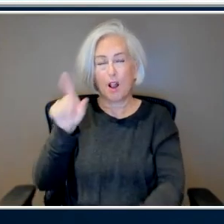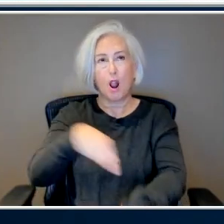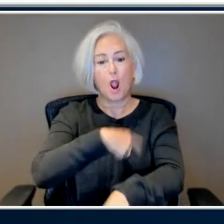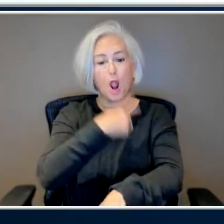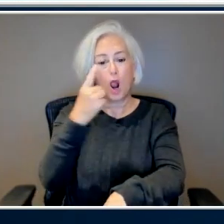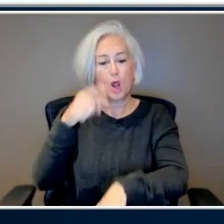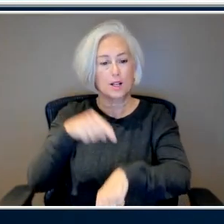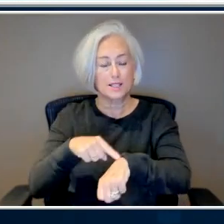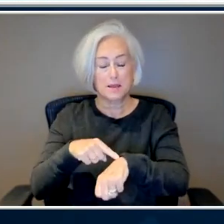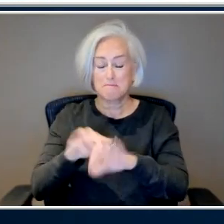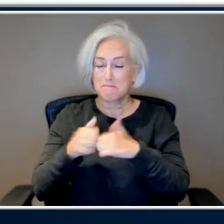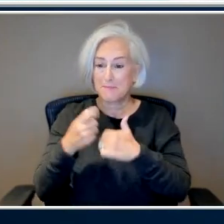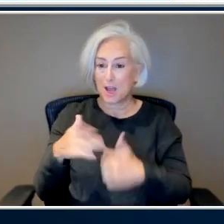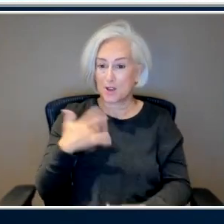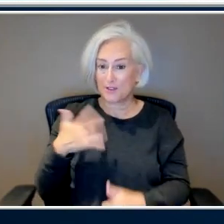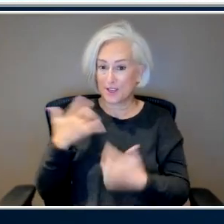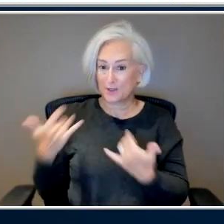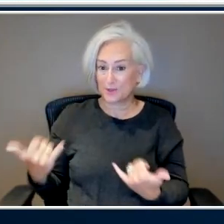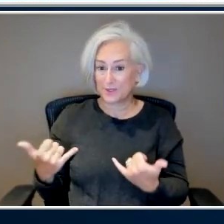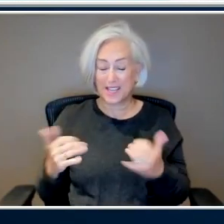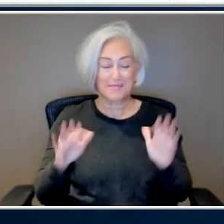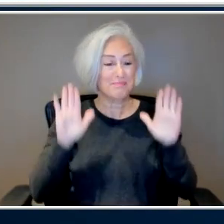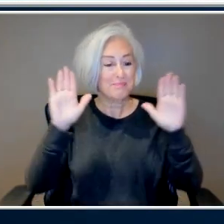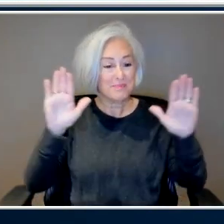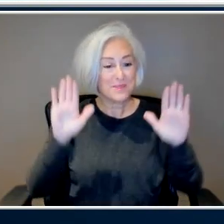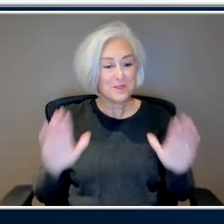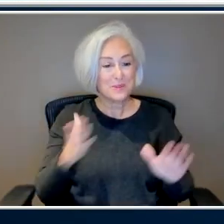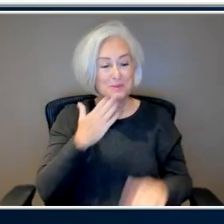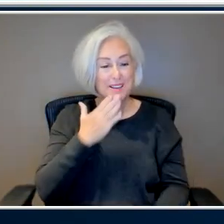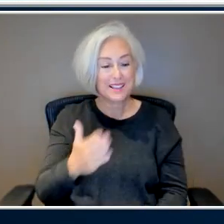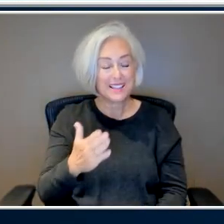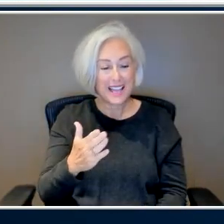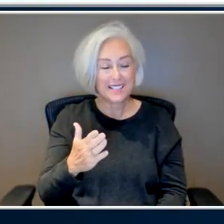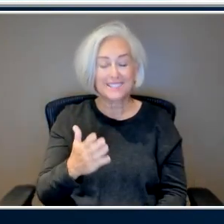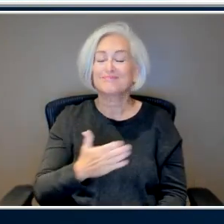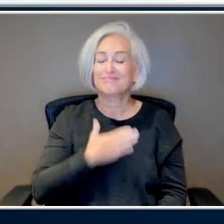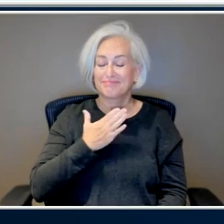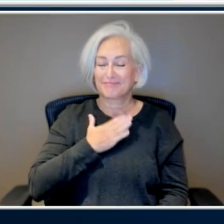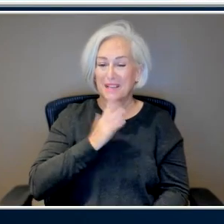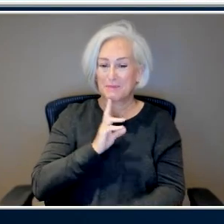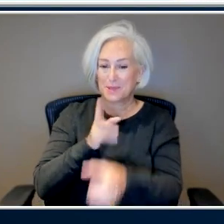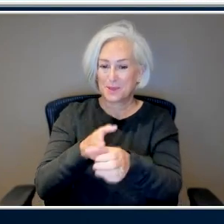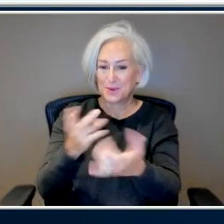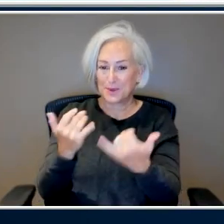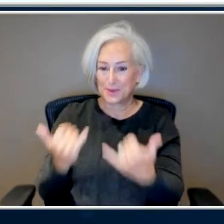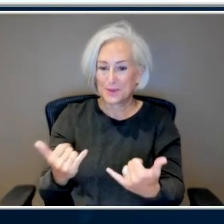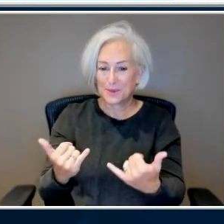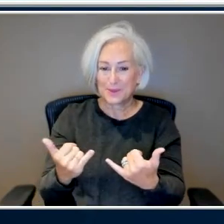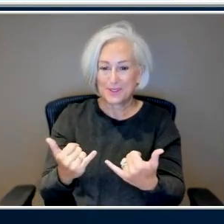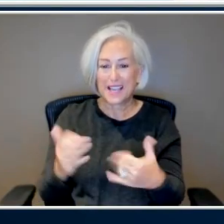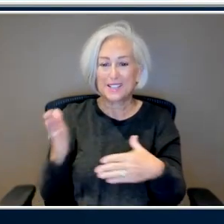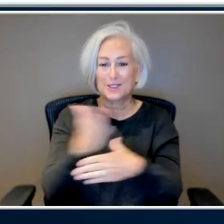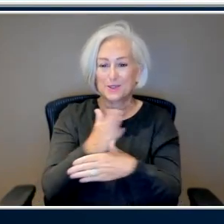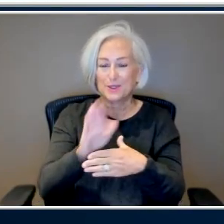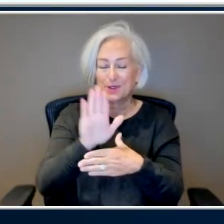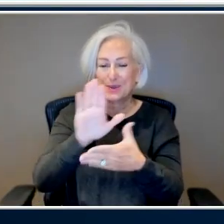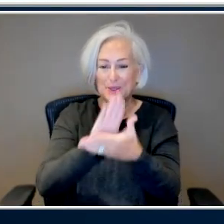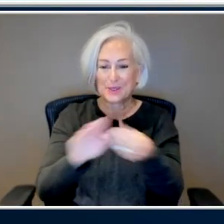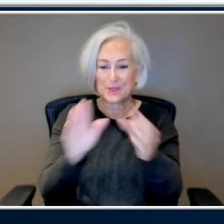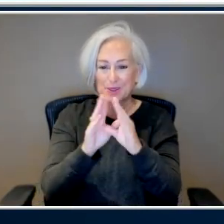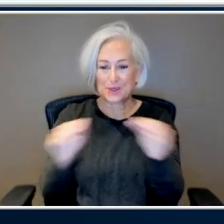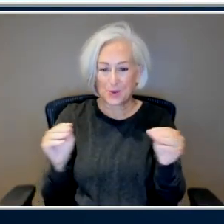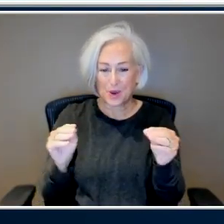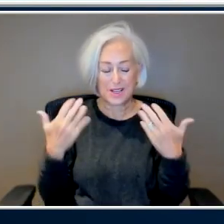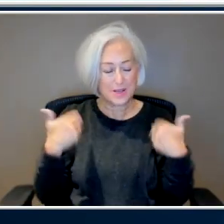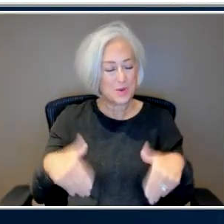Great. Very well, thank you. Well, we're so glad to have you, and thanks for just being here with us to share more about your story. Lots to learn